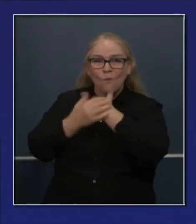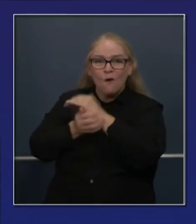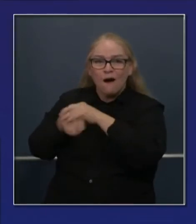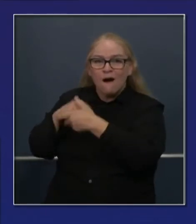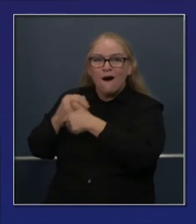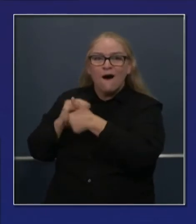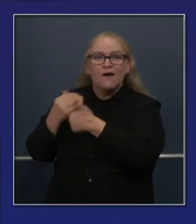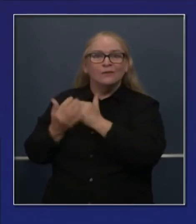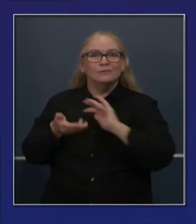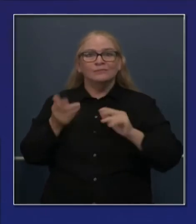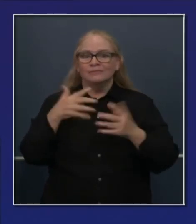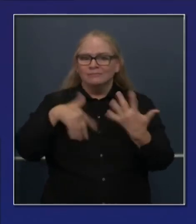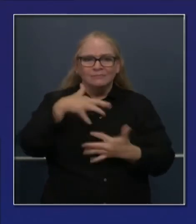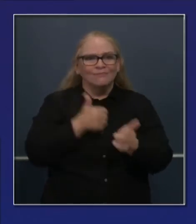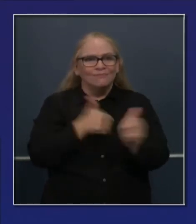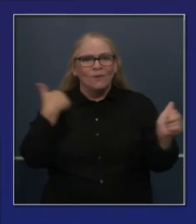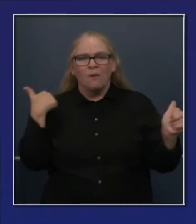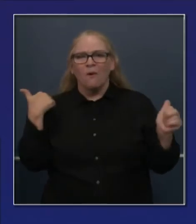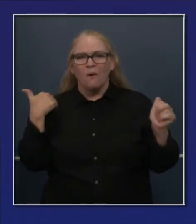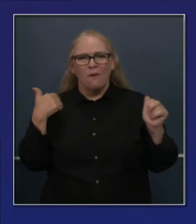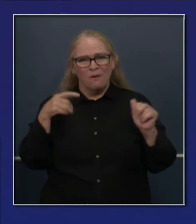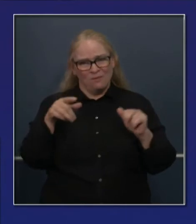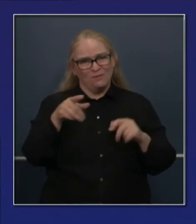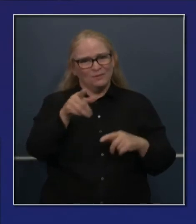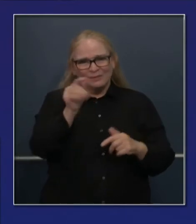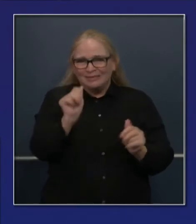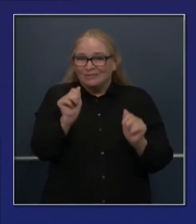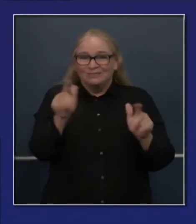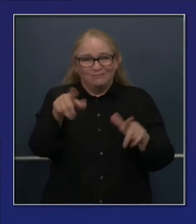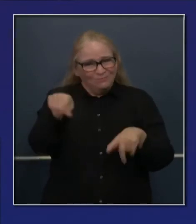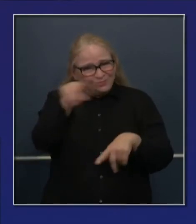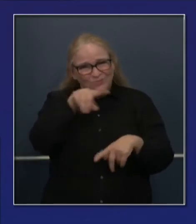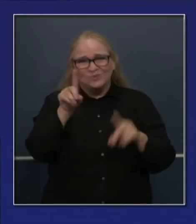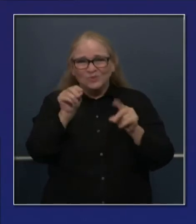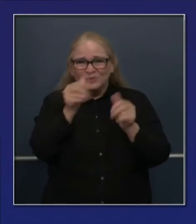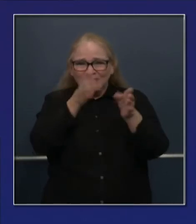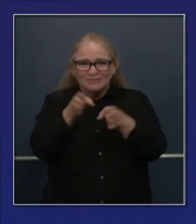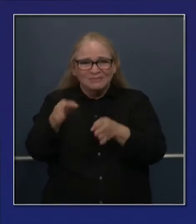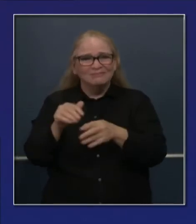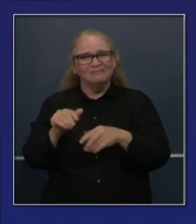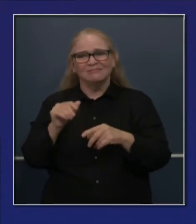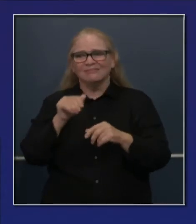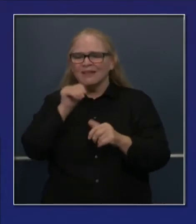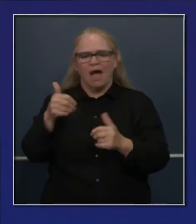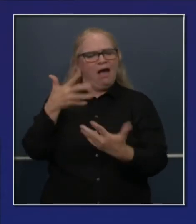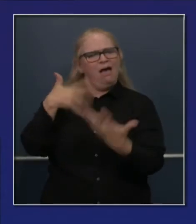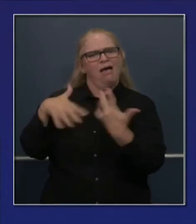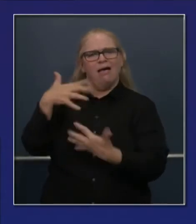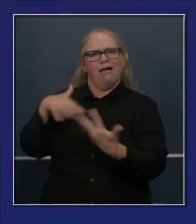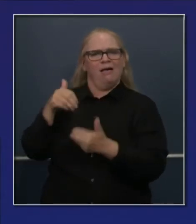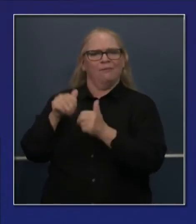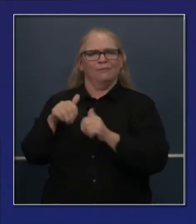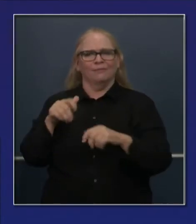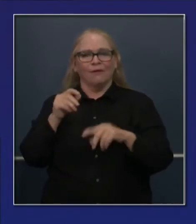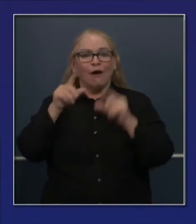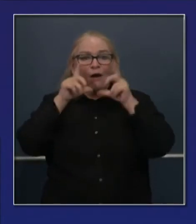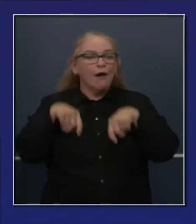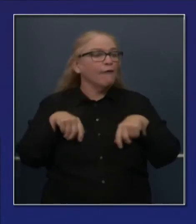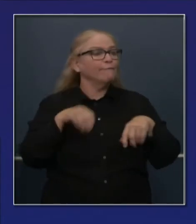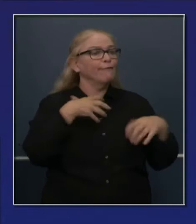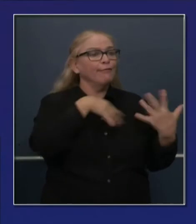non-pharmaceutical interventions that we can make, and washing your hands, minimizing mixing where you can. And so